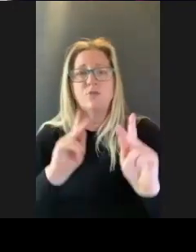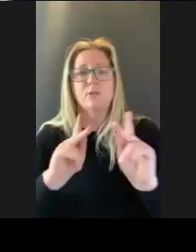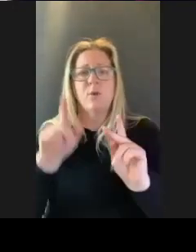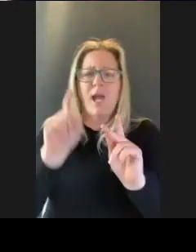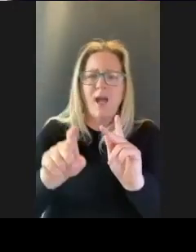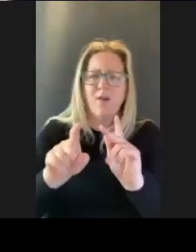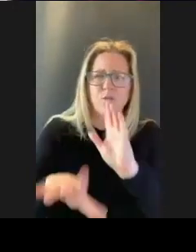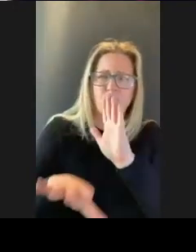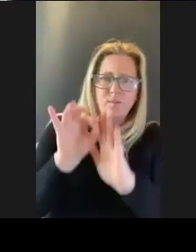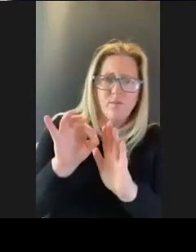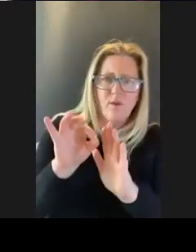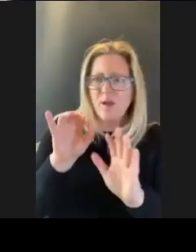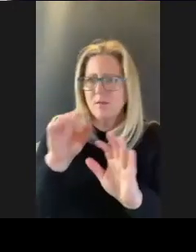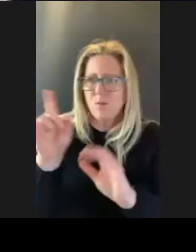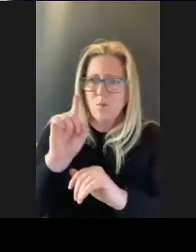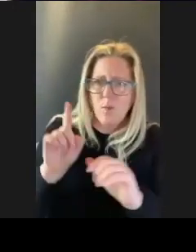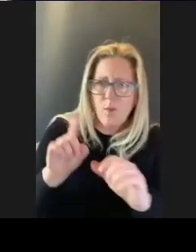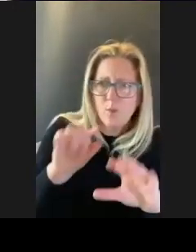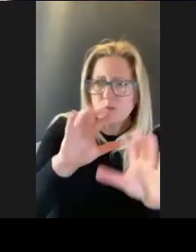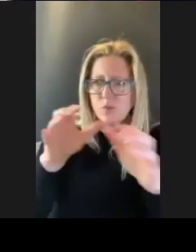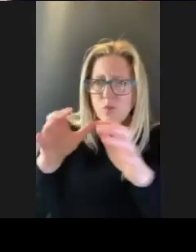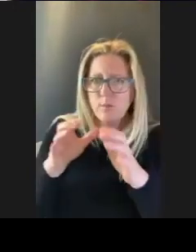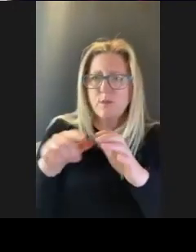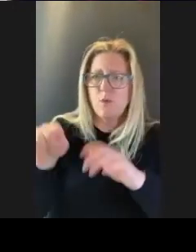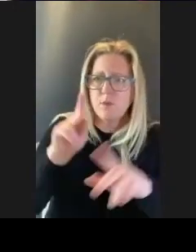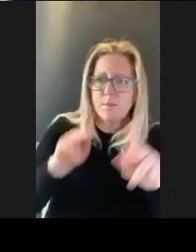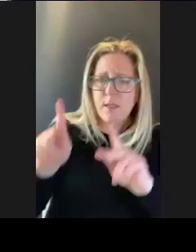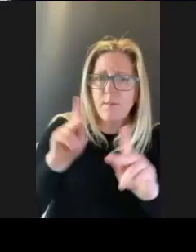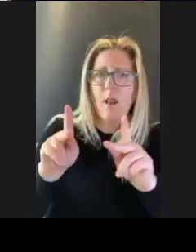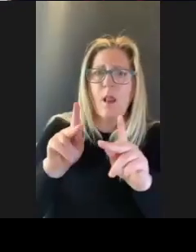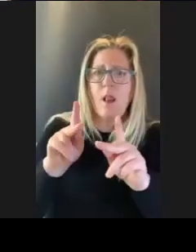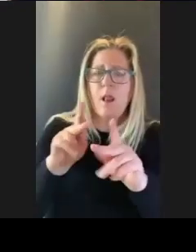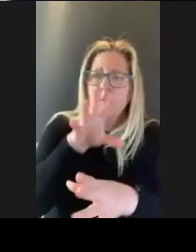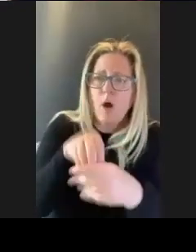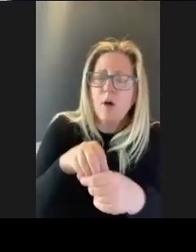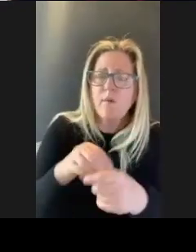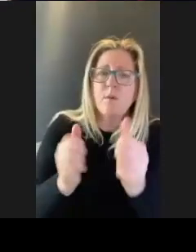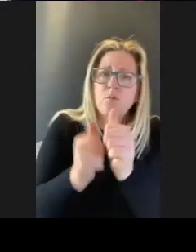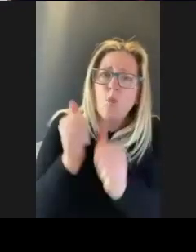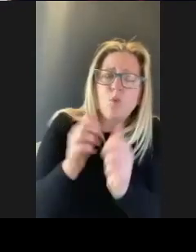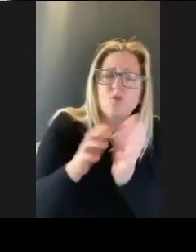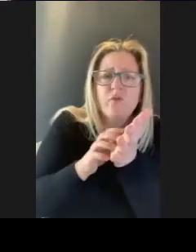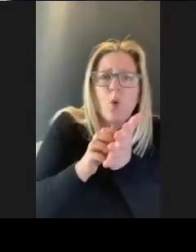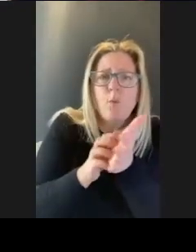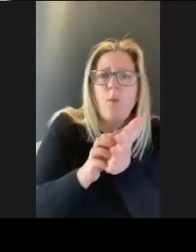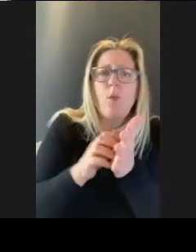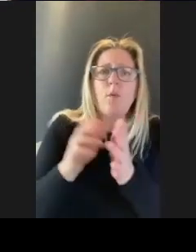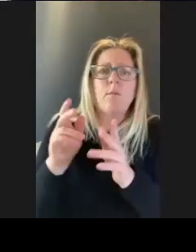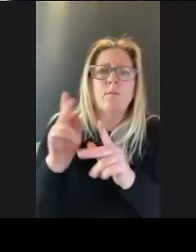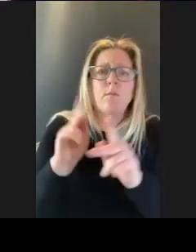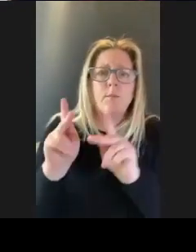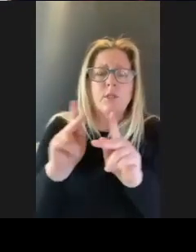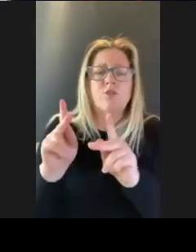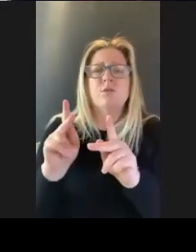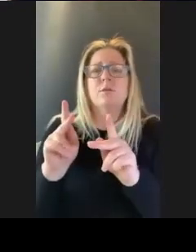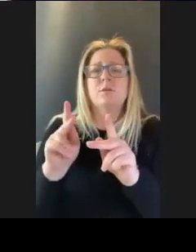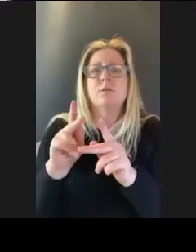these groups to be those we consider to be part of the most vulnerable populations in the midst of